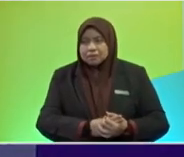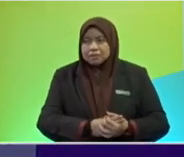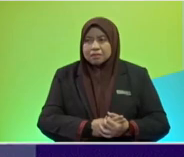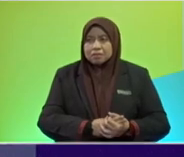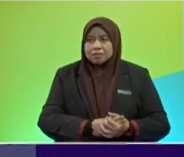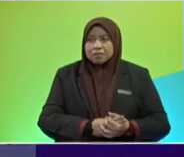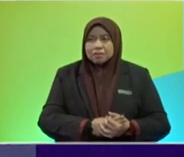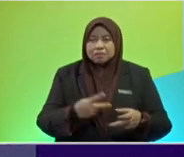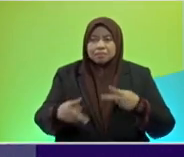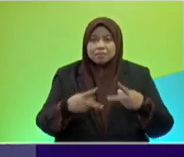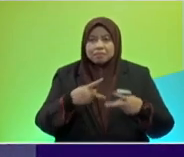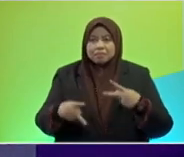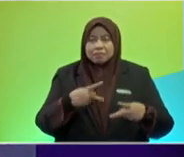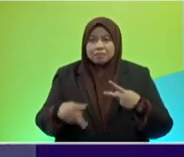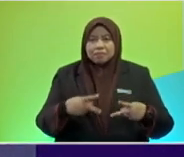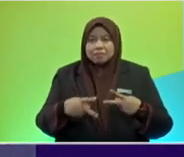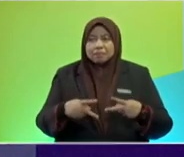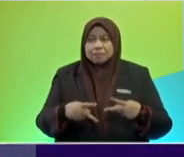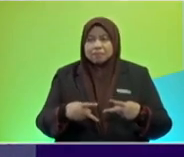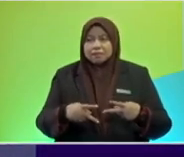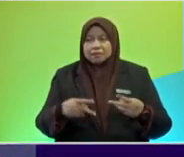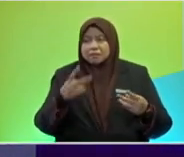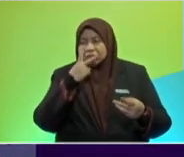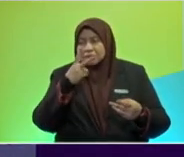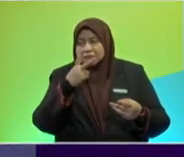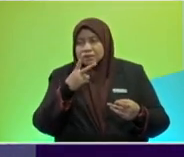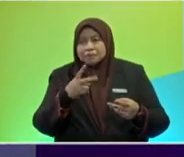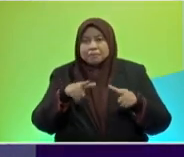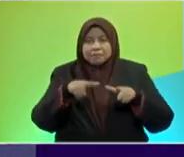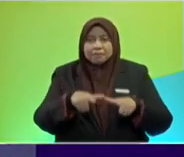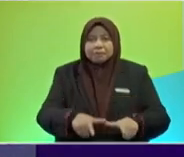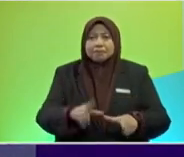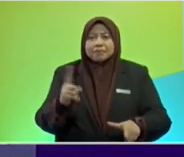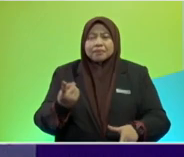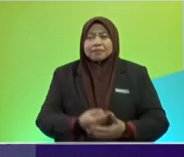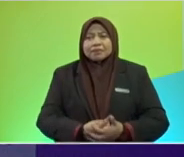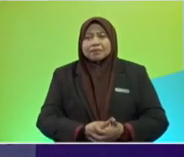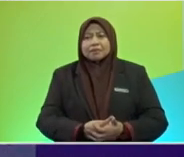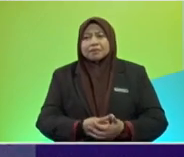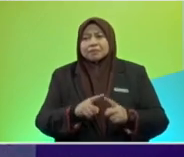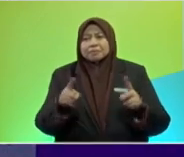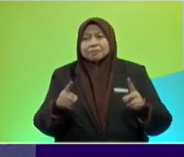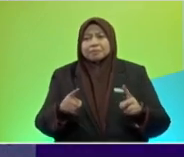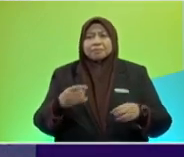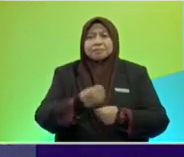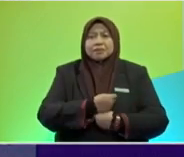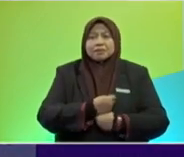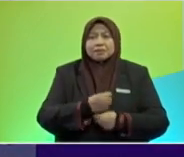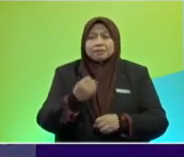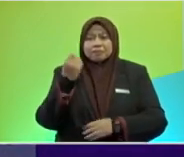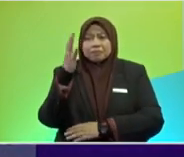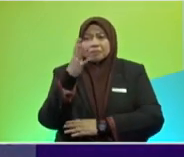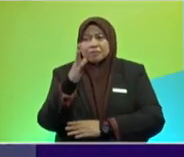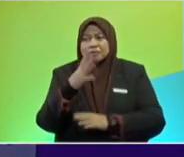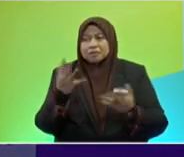the shadow of the stick over the shadow here. Of the stick. Yeah. Almost no shadow, but it is there, but it's very, very faint. Yeah, we can